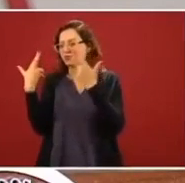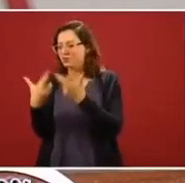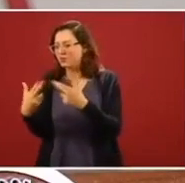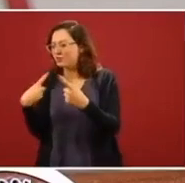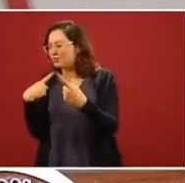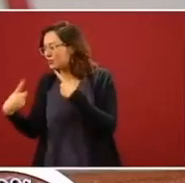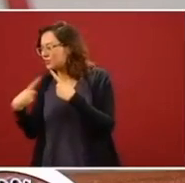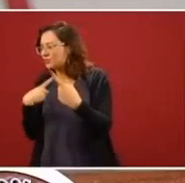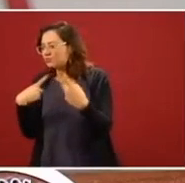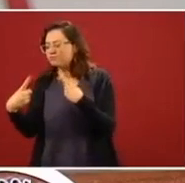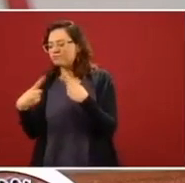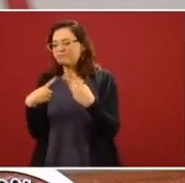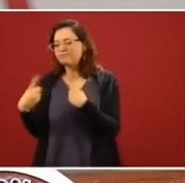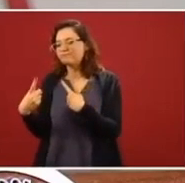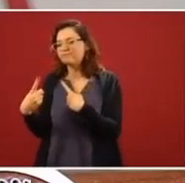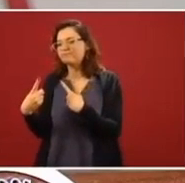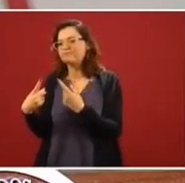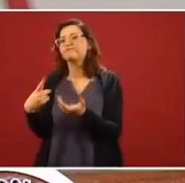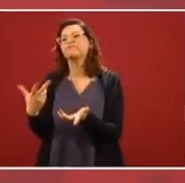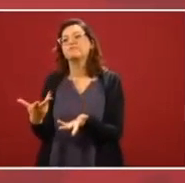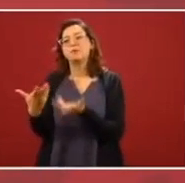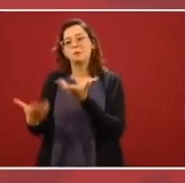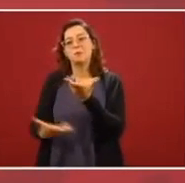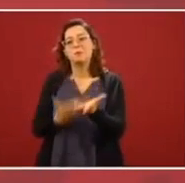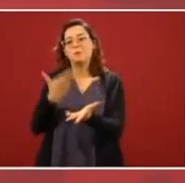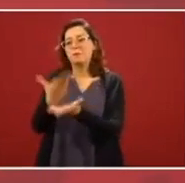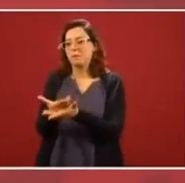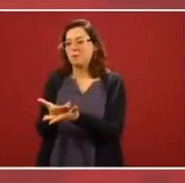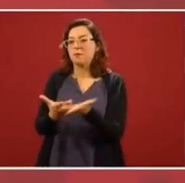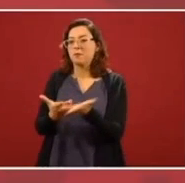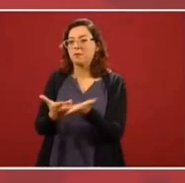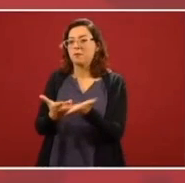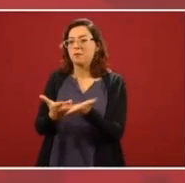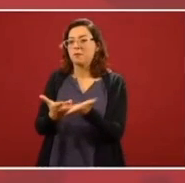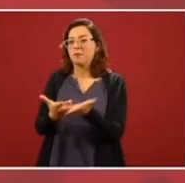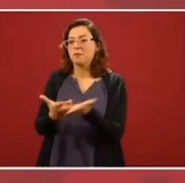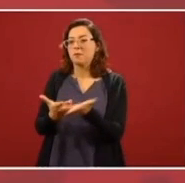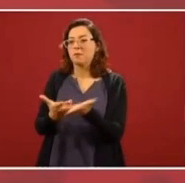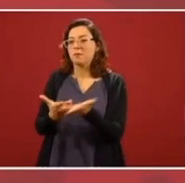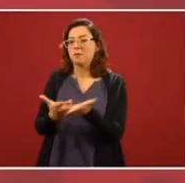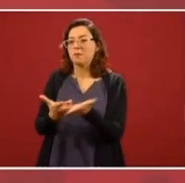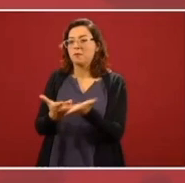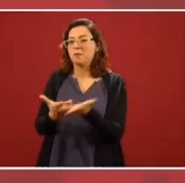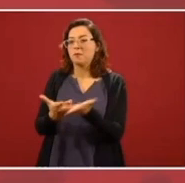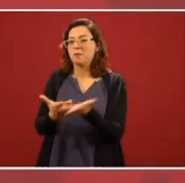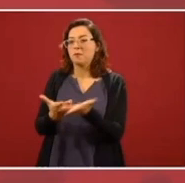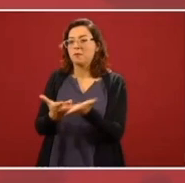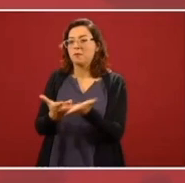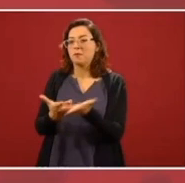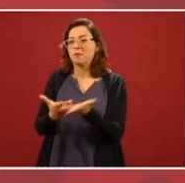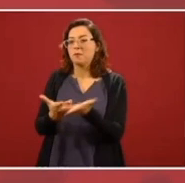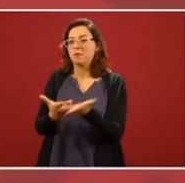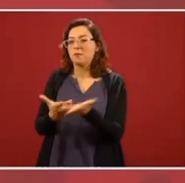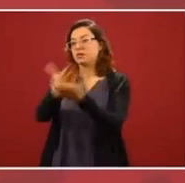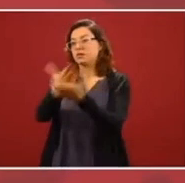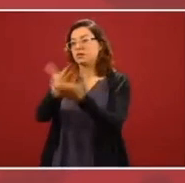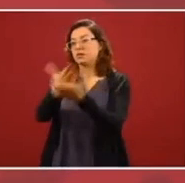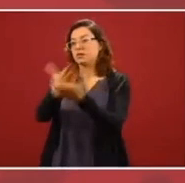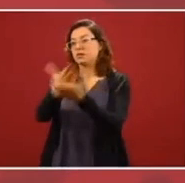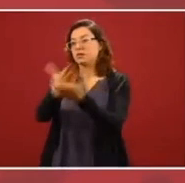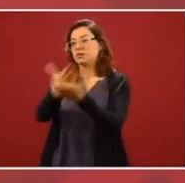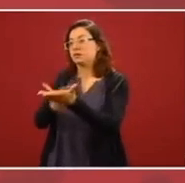pues recojo las peticiones de toda la gente. I pick up the petitions from all the people.